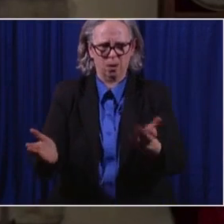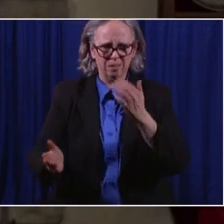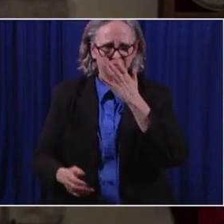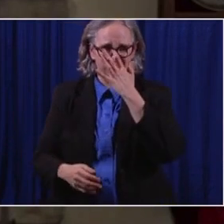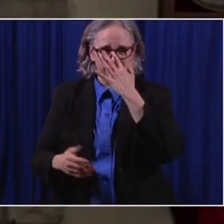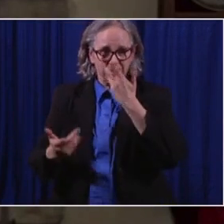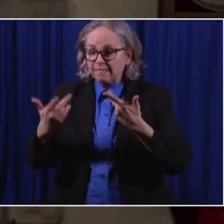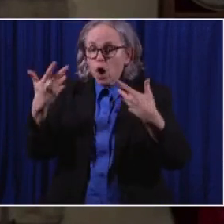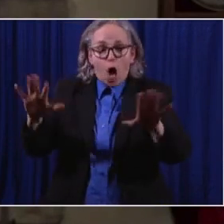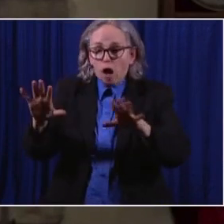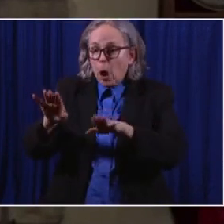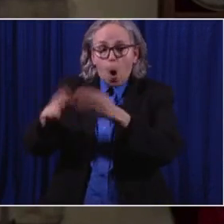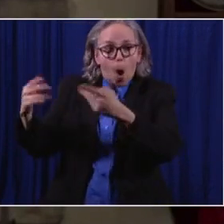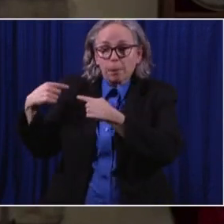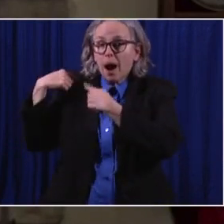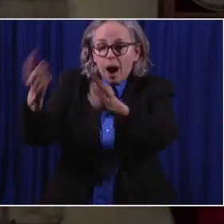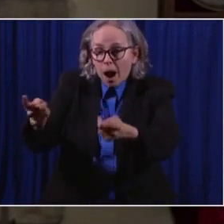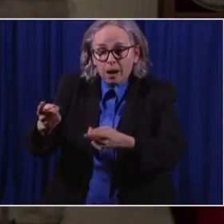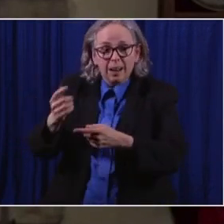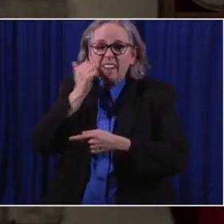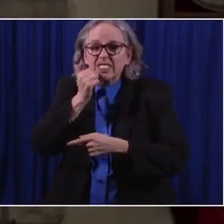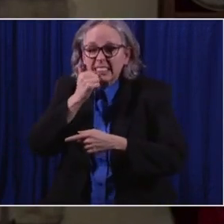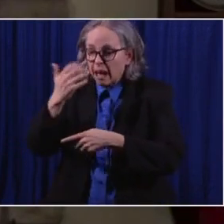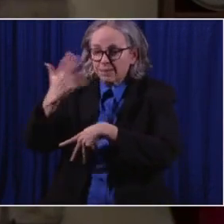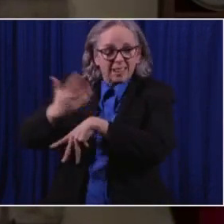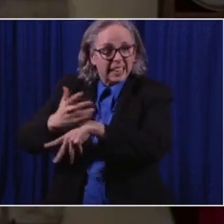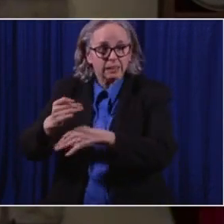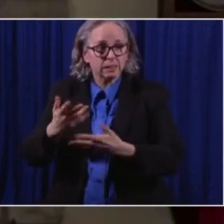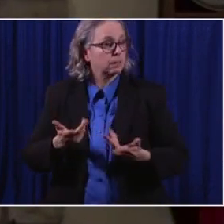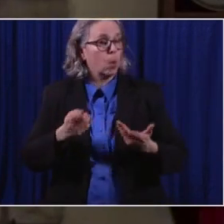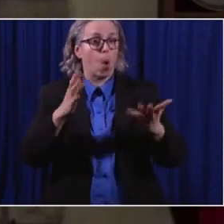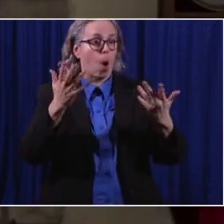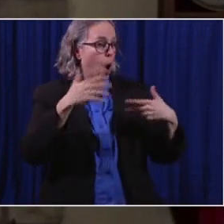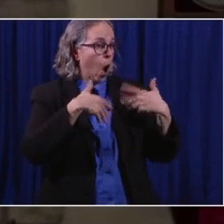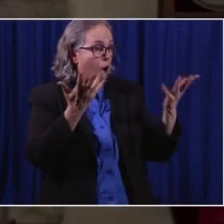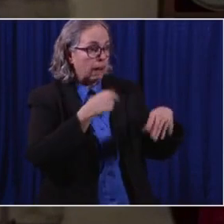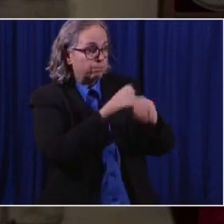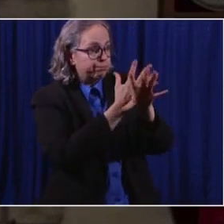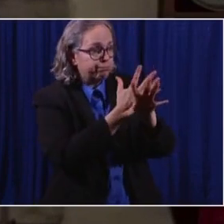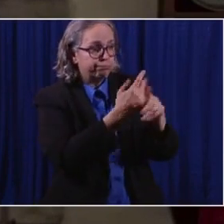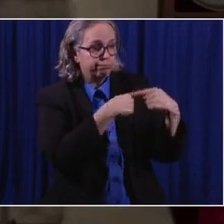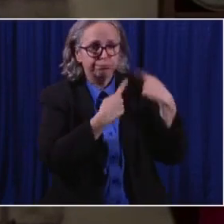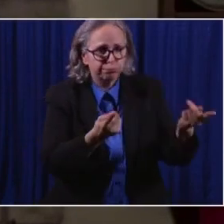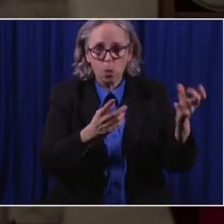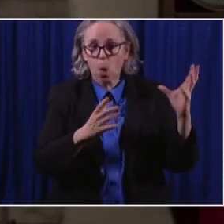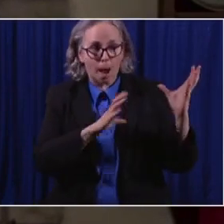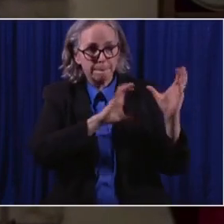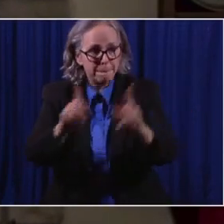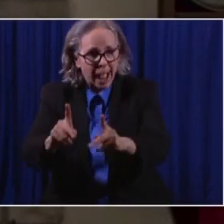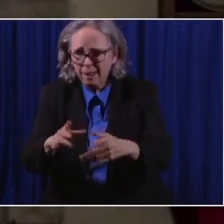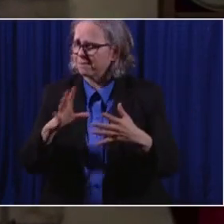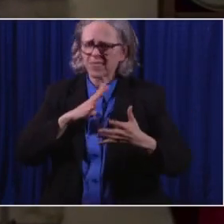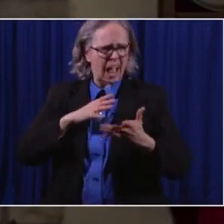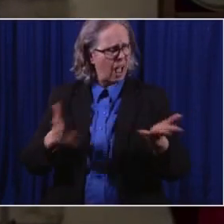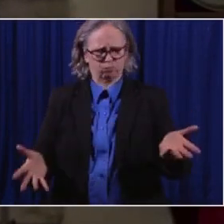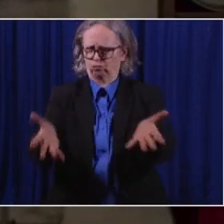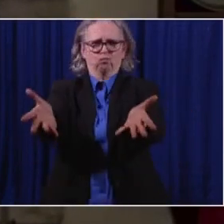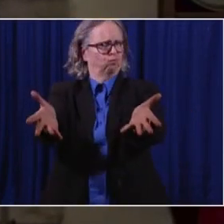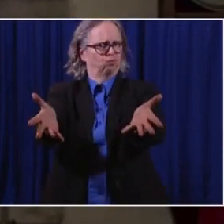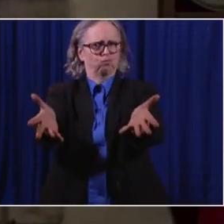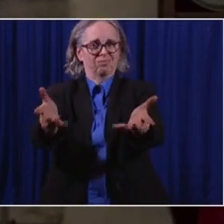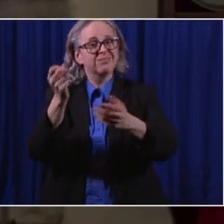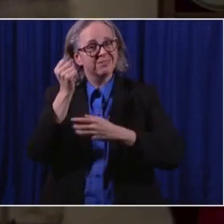They're people in their school building. I mean, quite candidly, you're moving this group of people up who are very, very